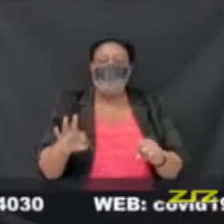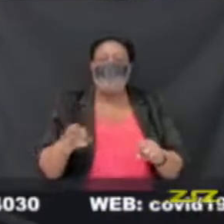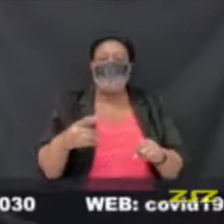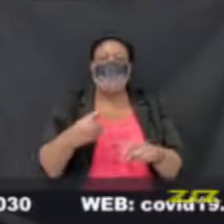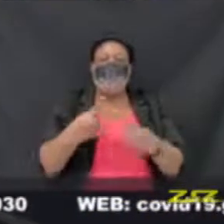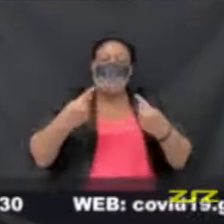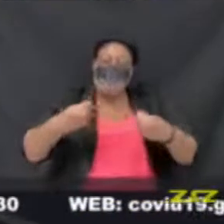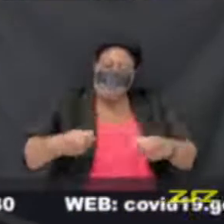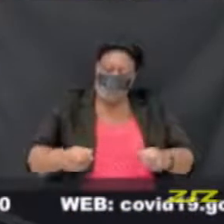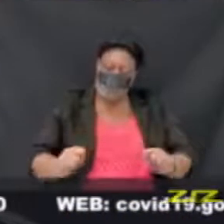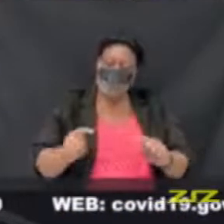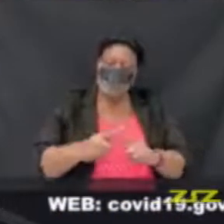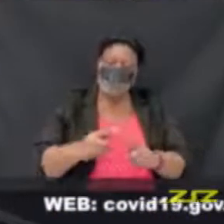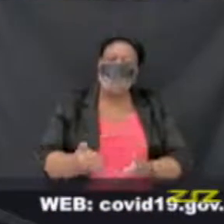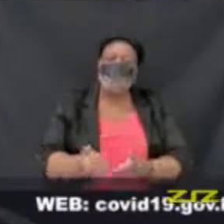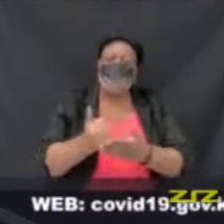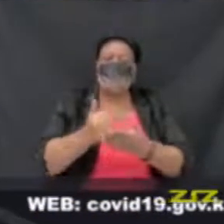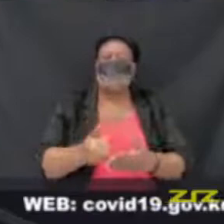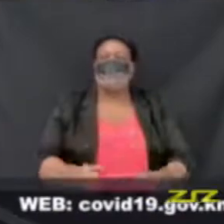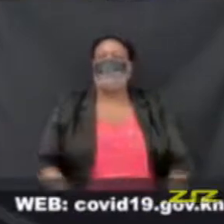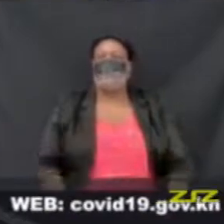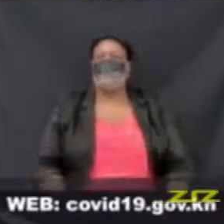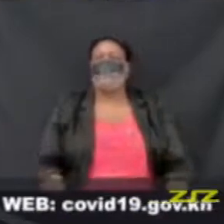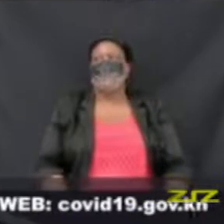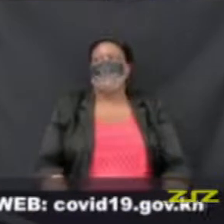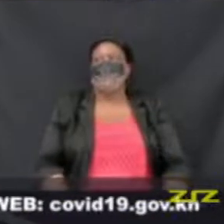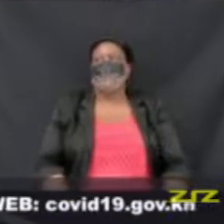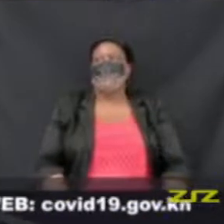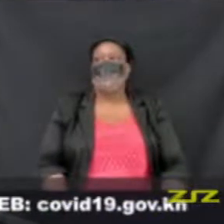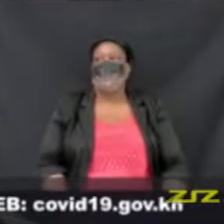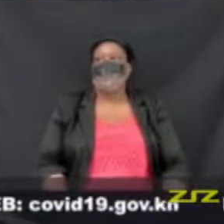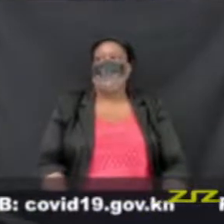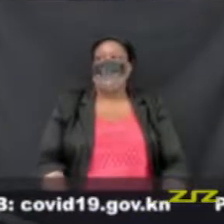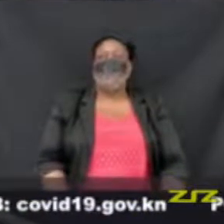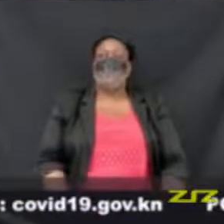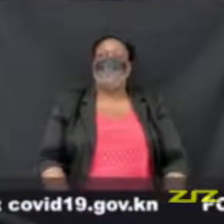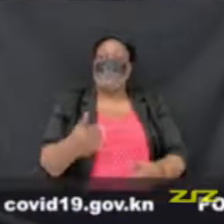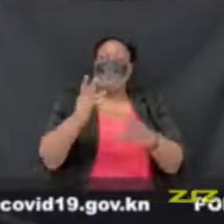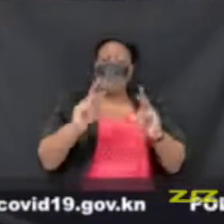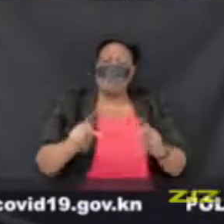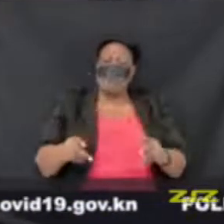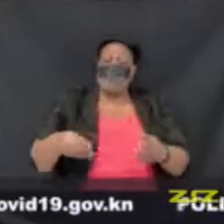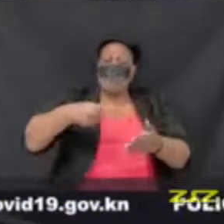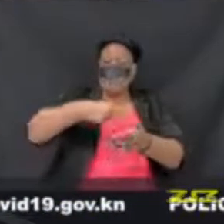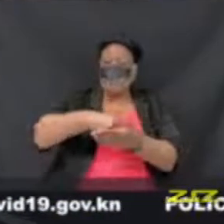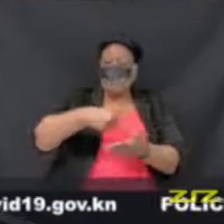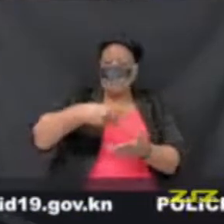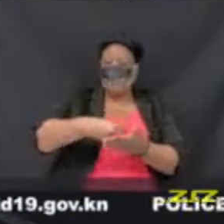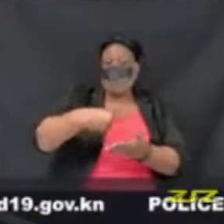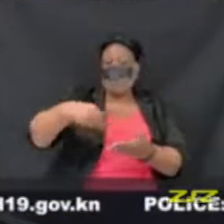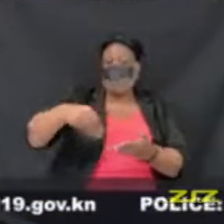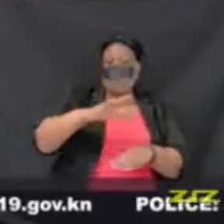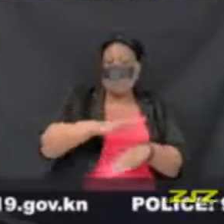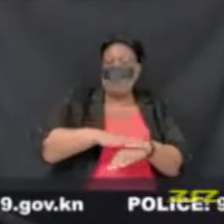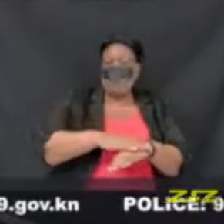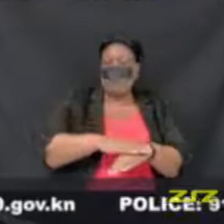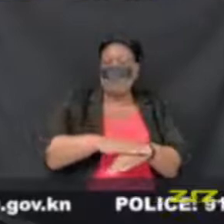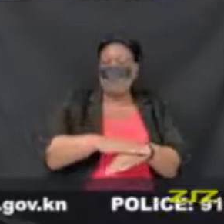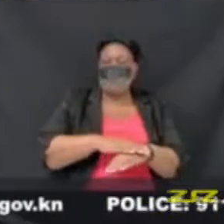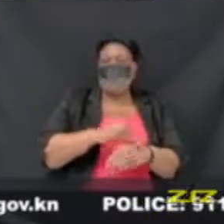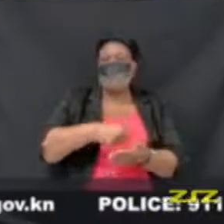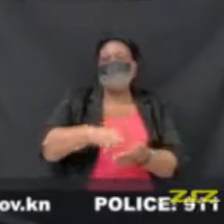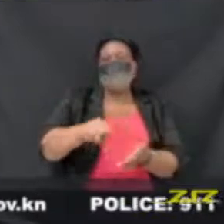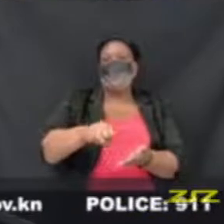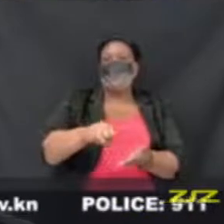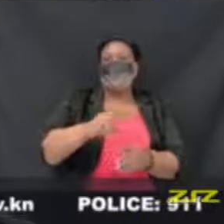in discussion with a number of partners about the primate vendors, and also we have recently approved the operations of